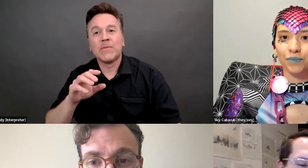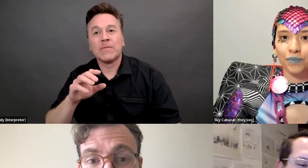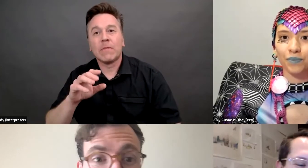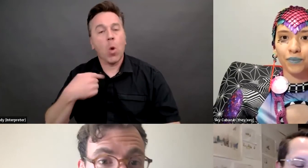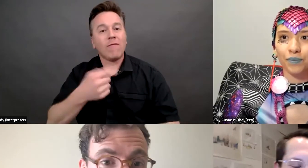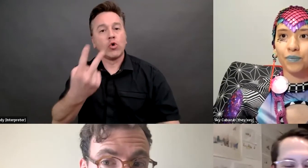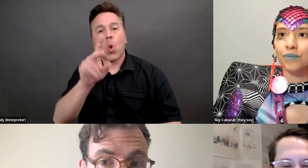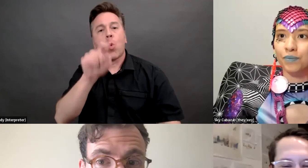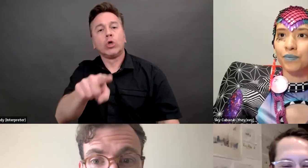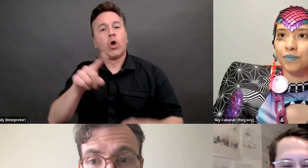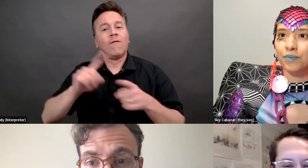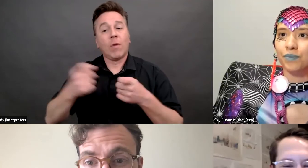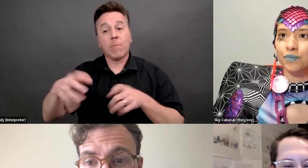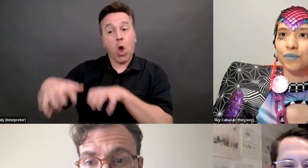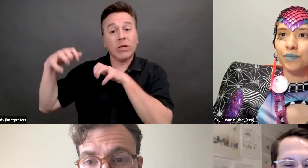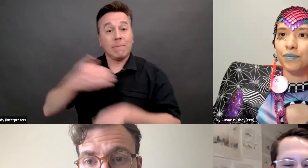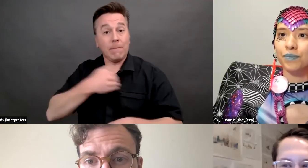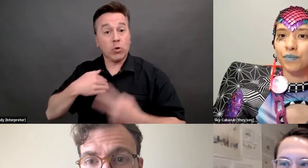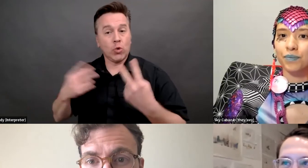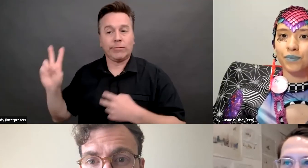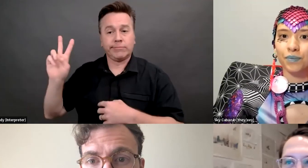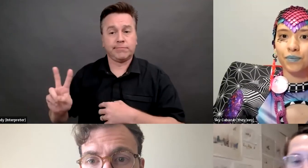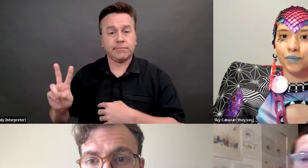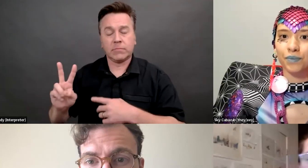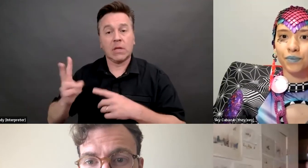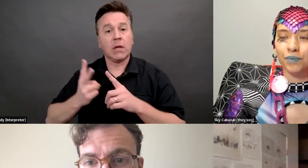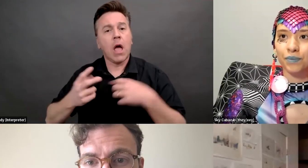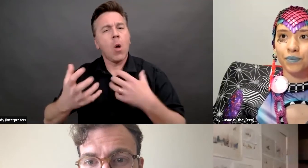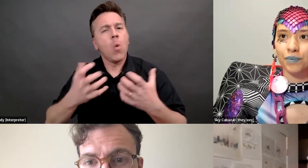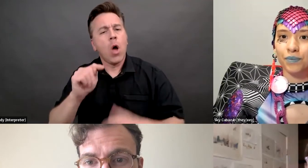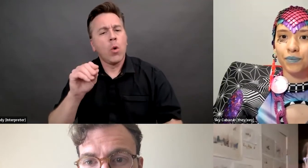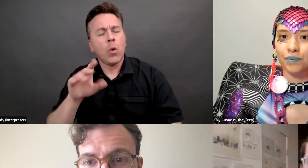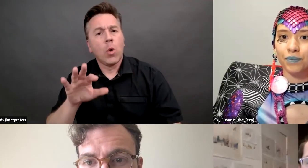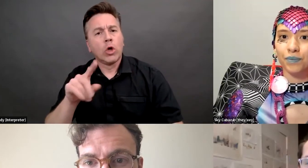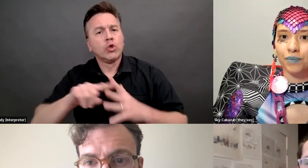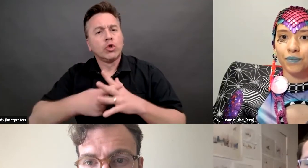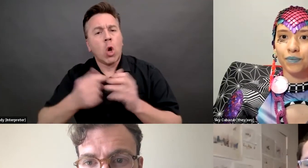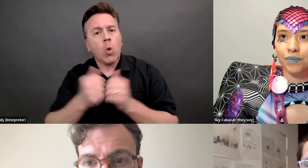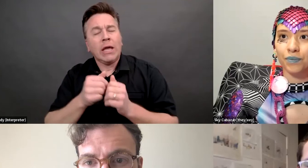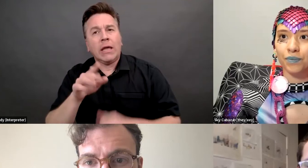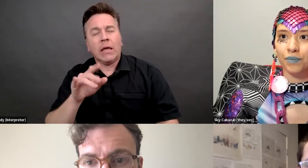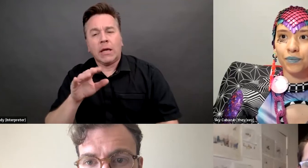So we have two questions from audience members. I wanted to start with